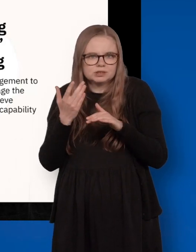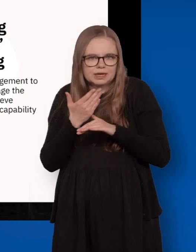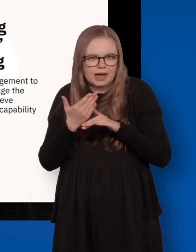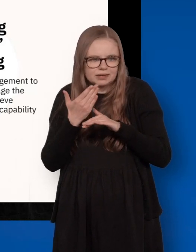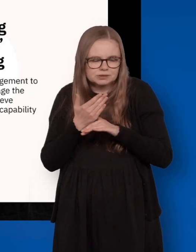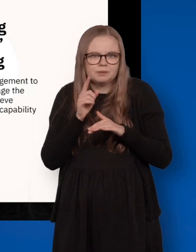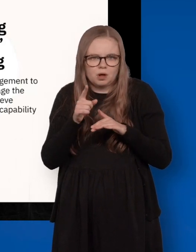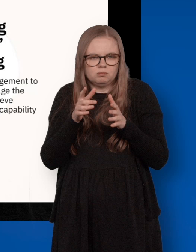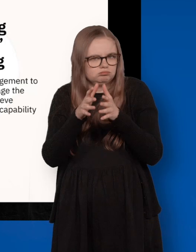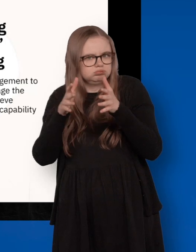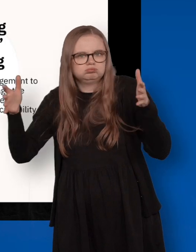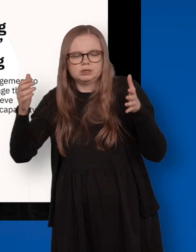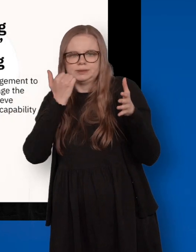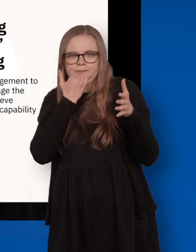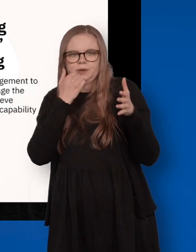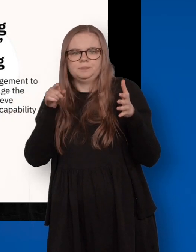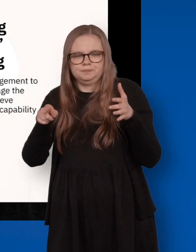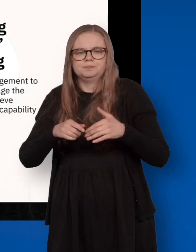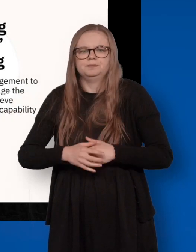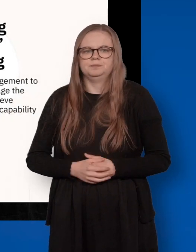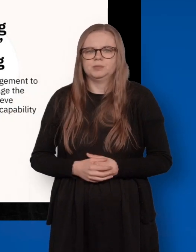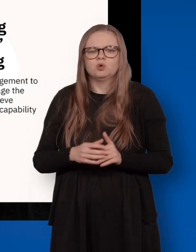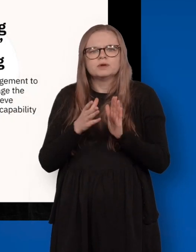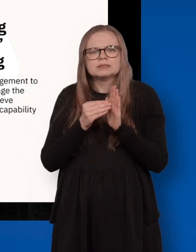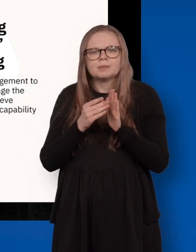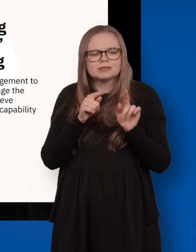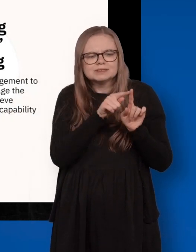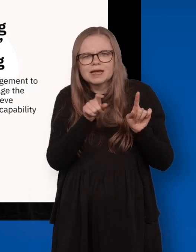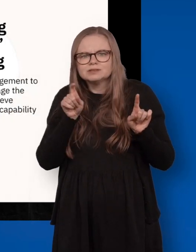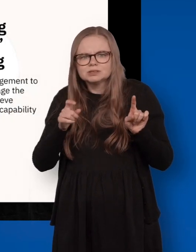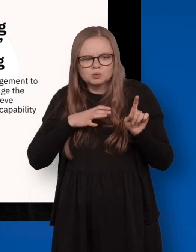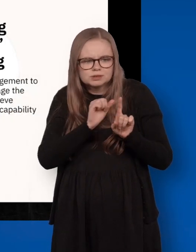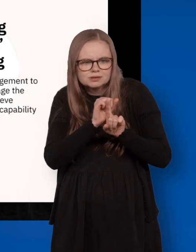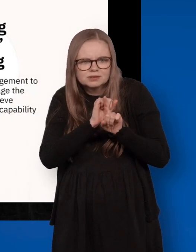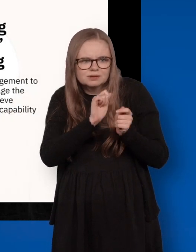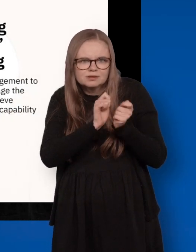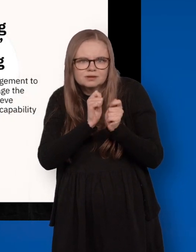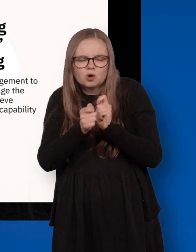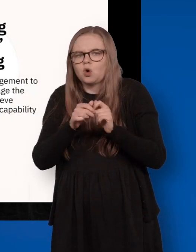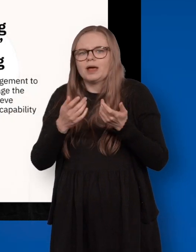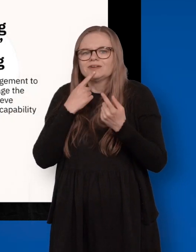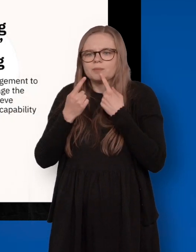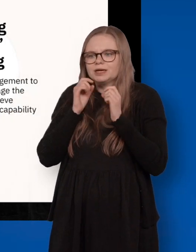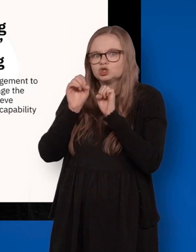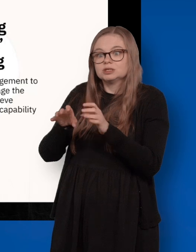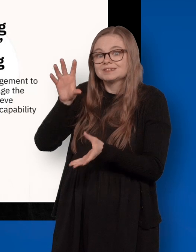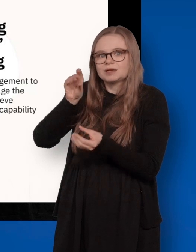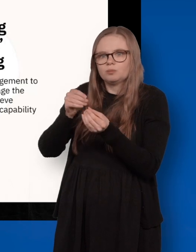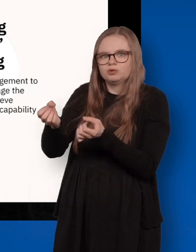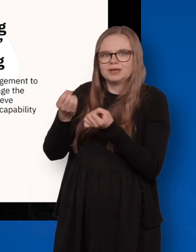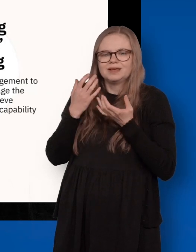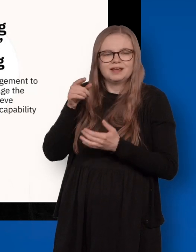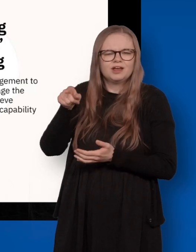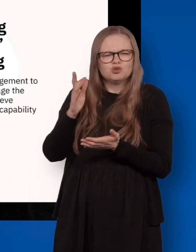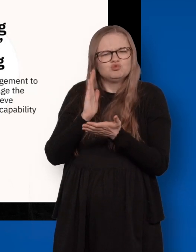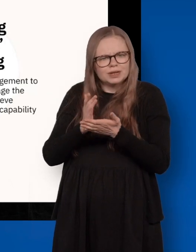tasks, but at scale. So, slight rephrasings of sentences, summarizing. Those are the kind of things that are